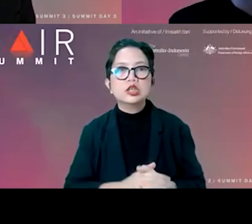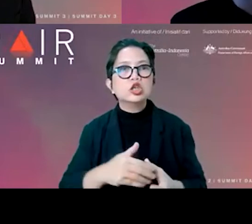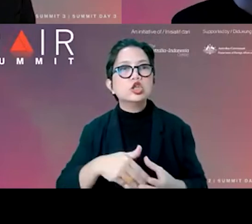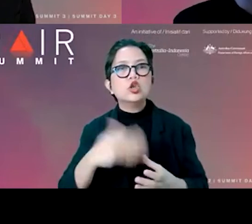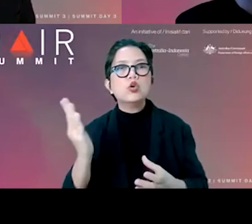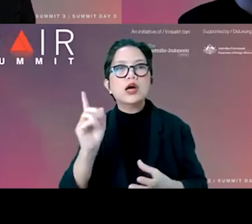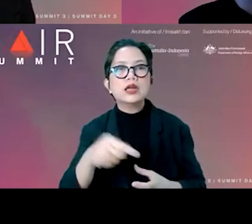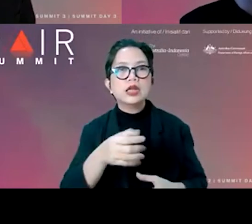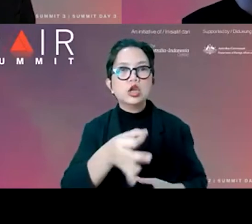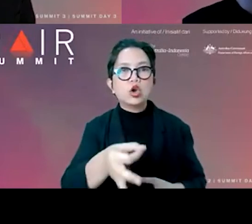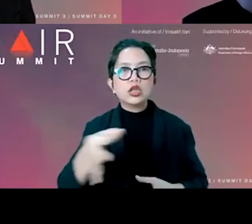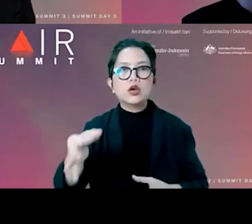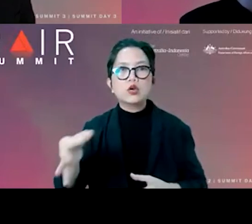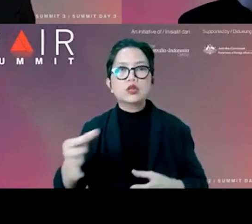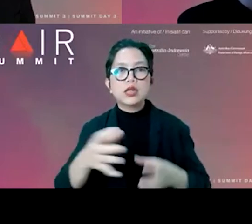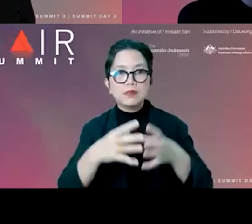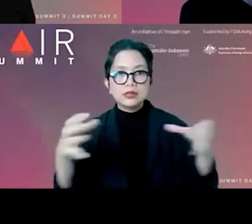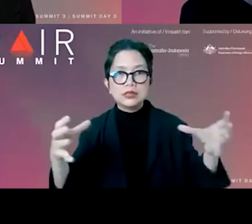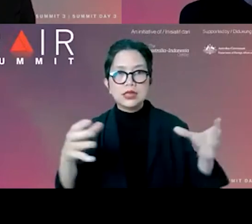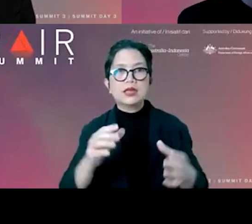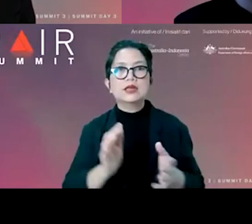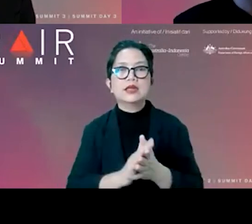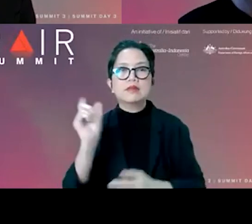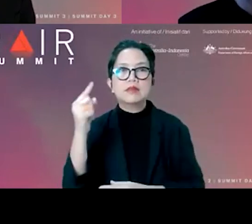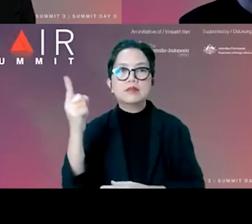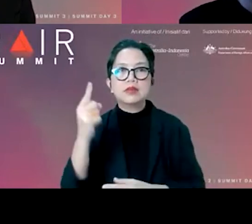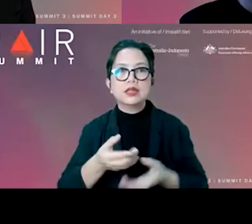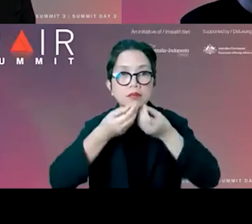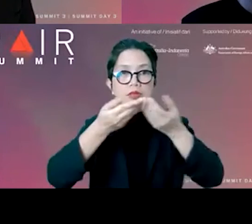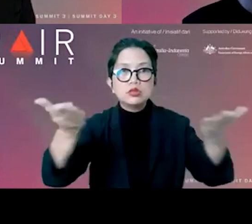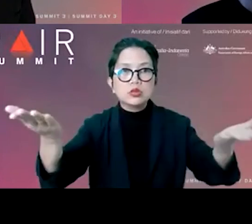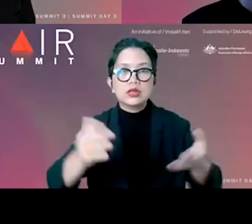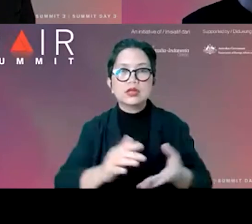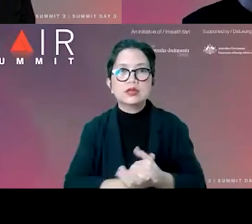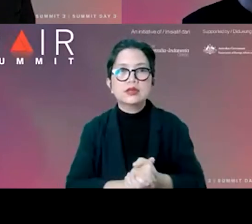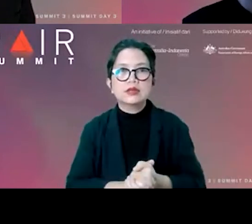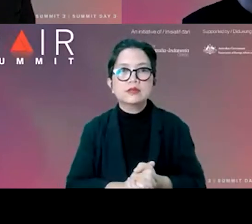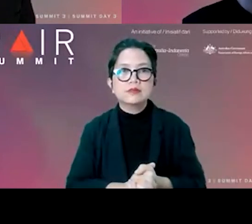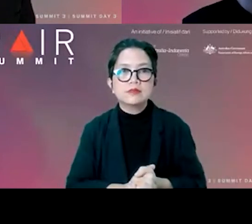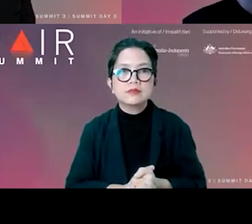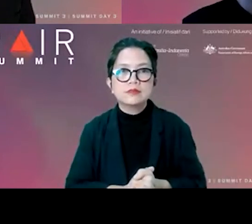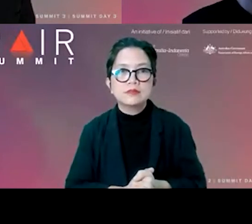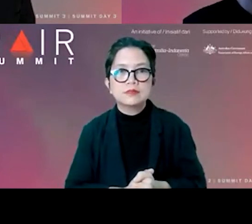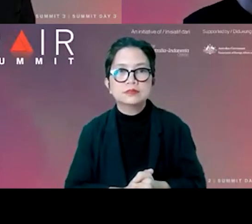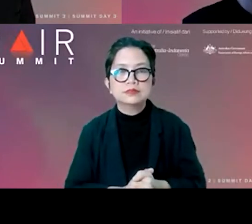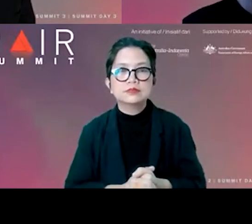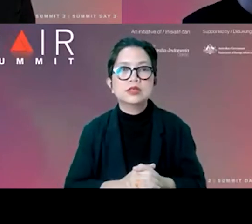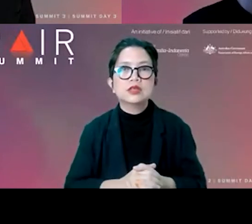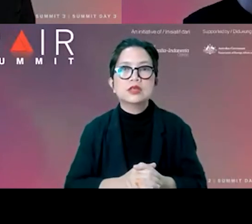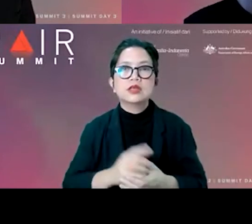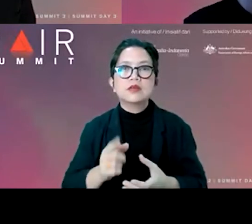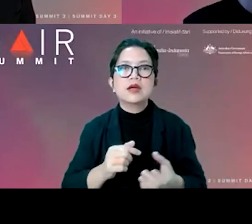obviously embarked on a number of social benefits, so food, utilities relief, some payment and such like